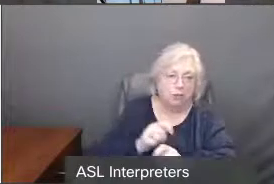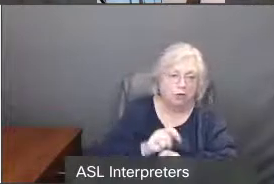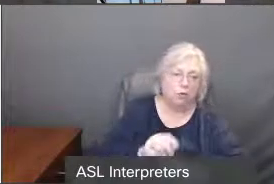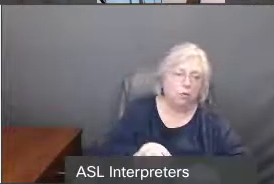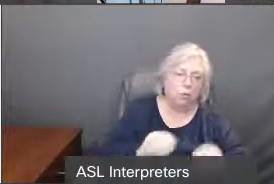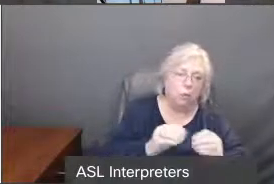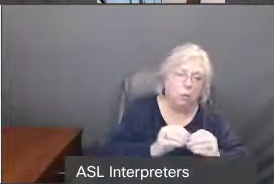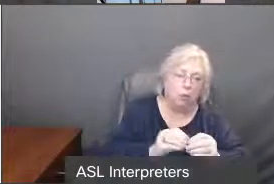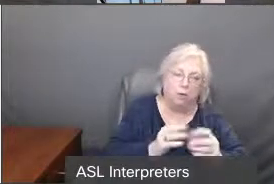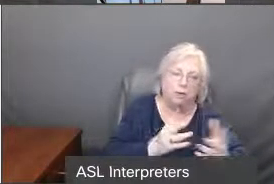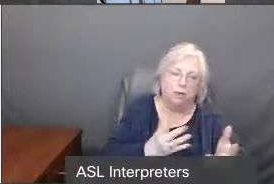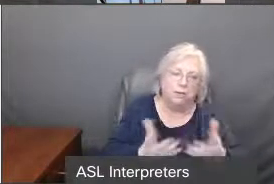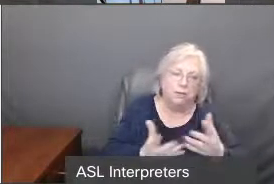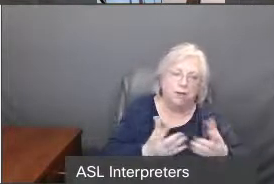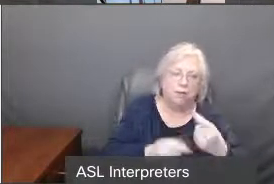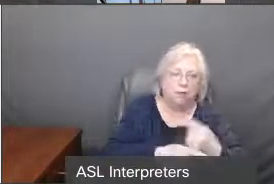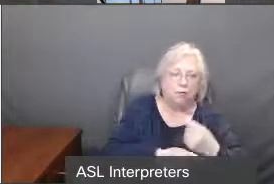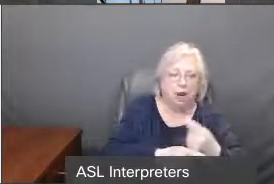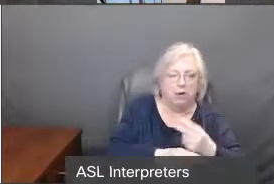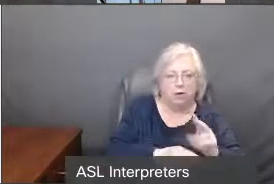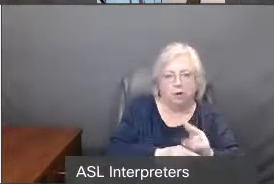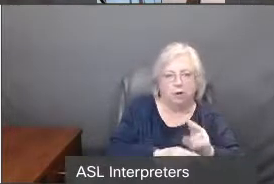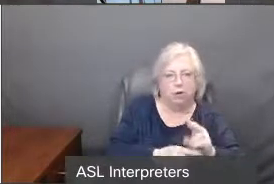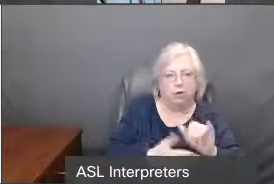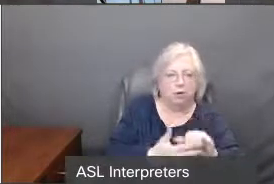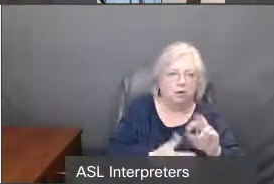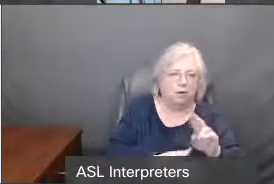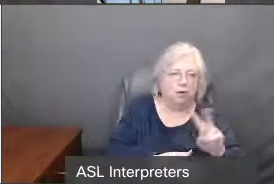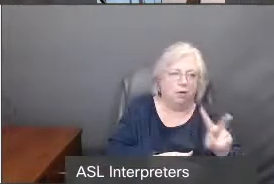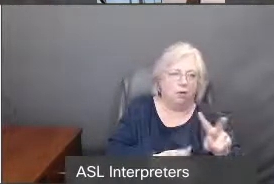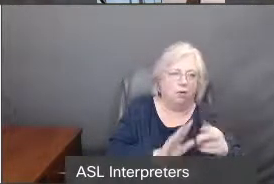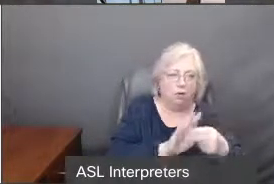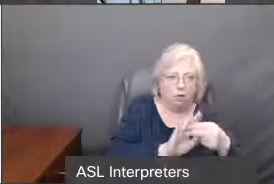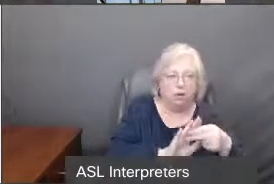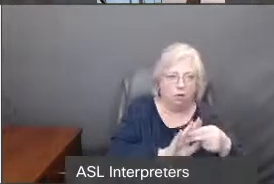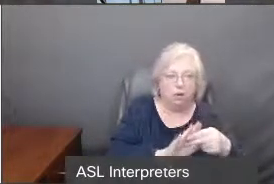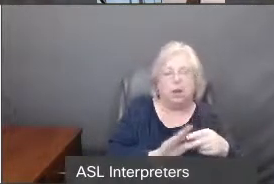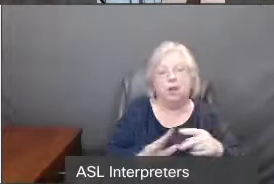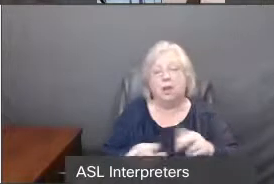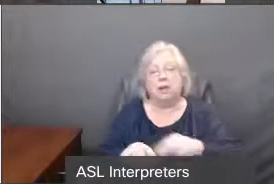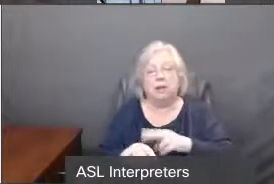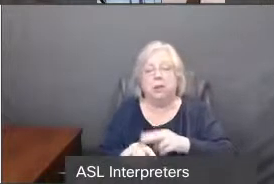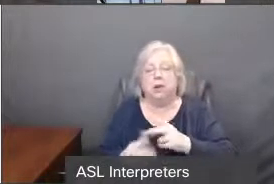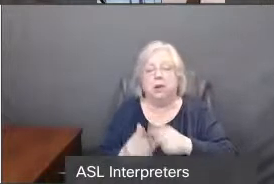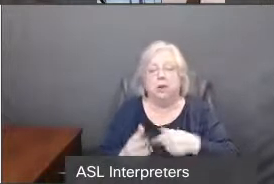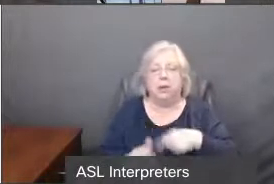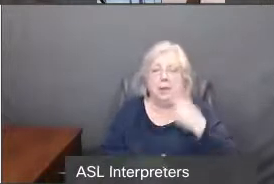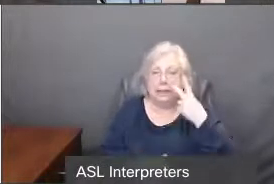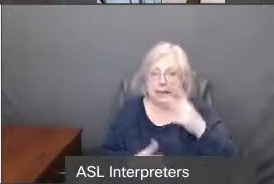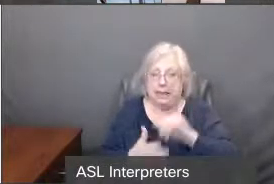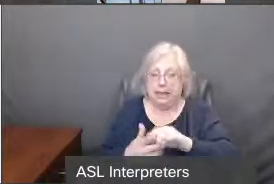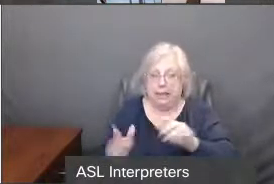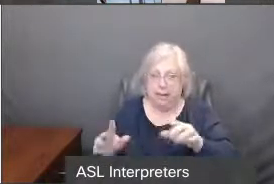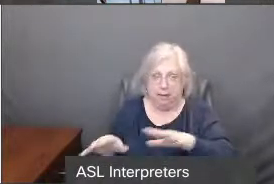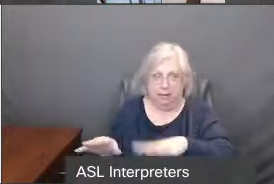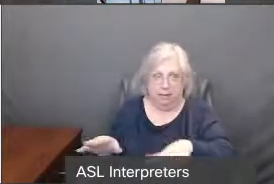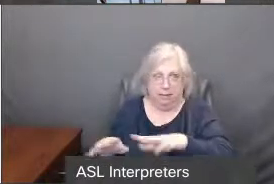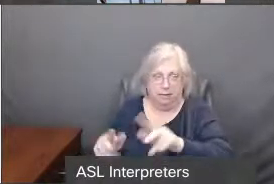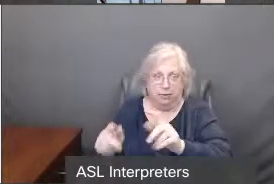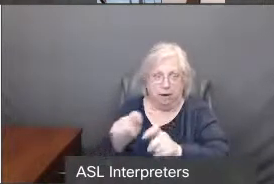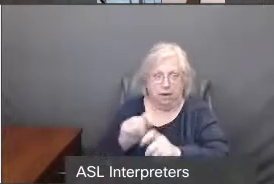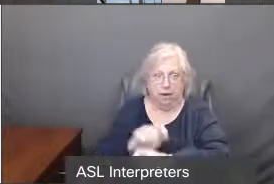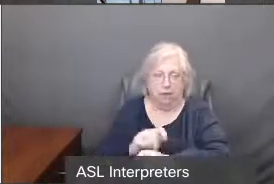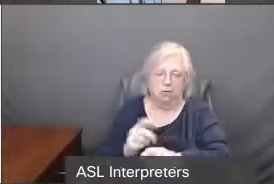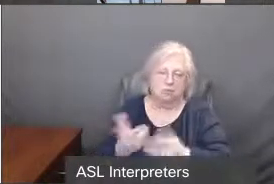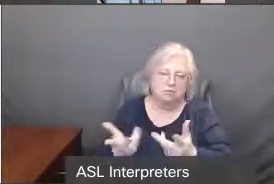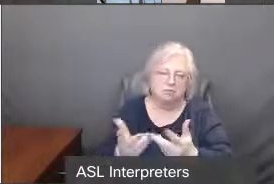of a regular use, which is the R2 zone. Typically, what we see in that type of transition would be